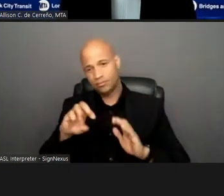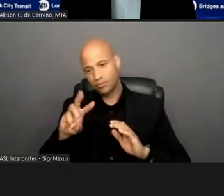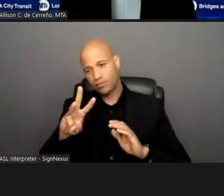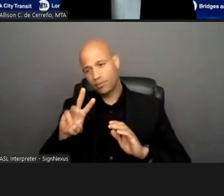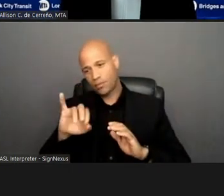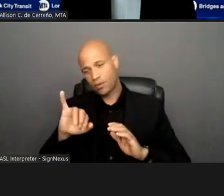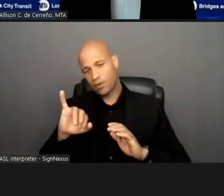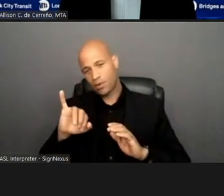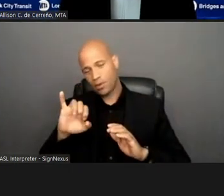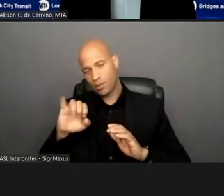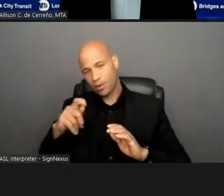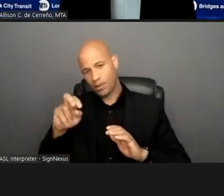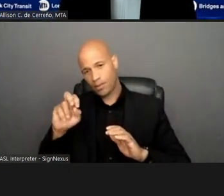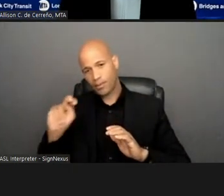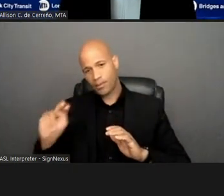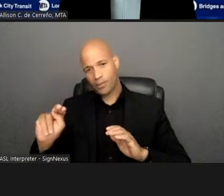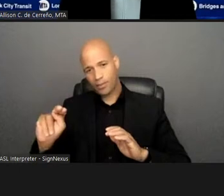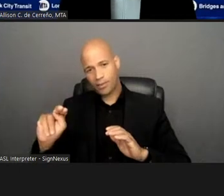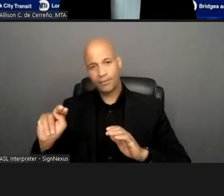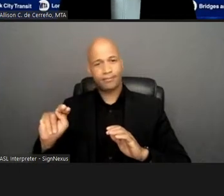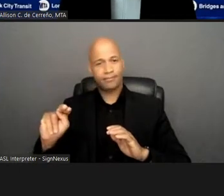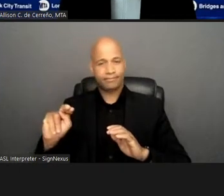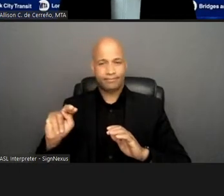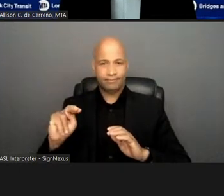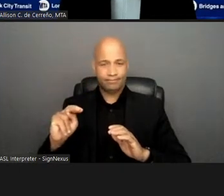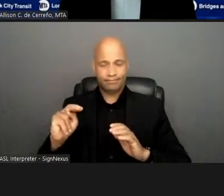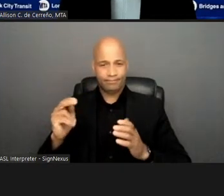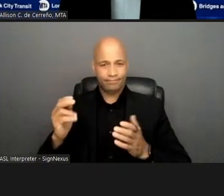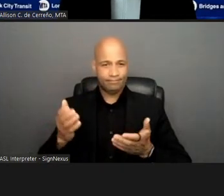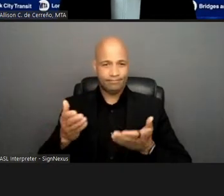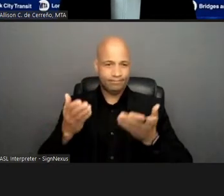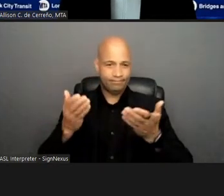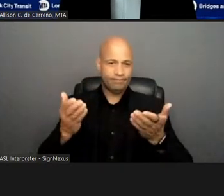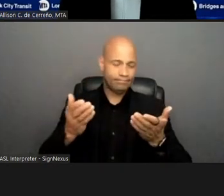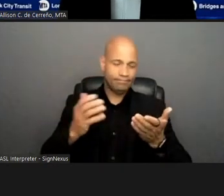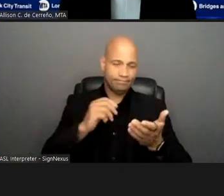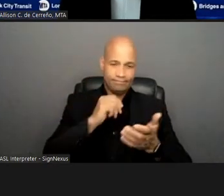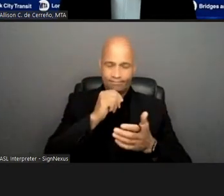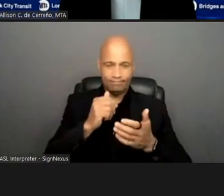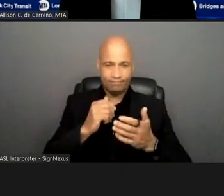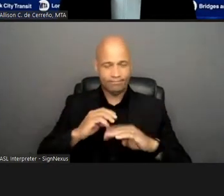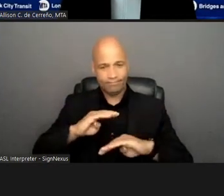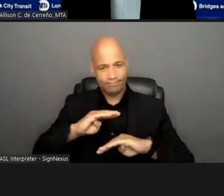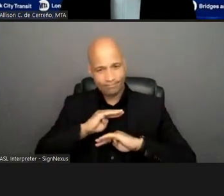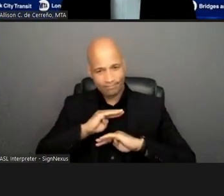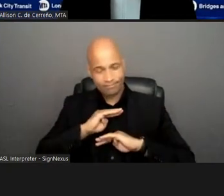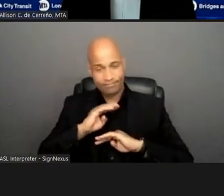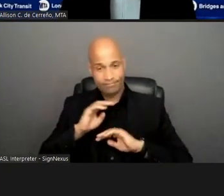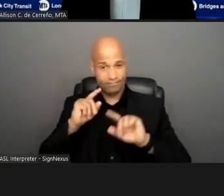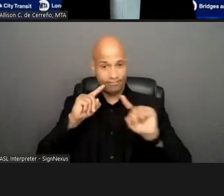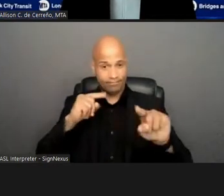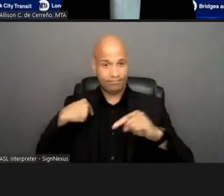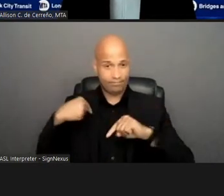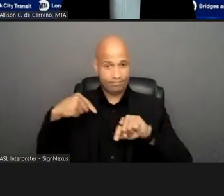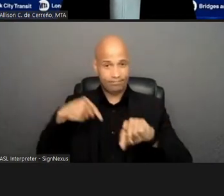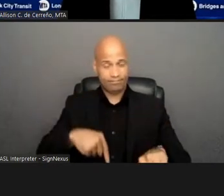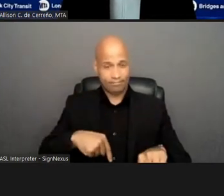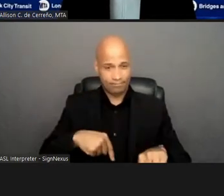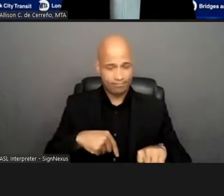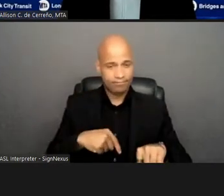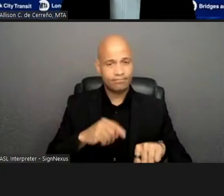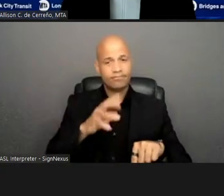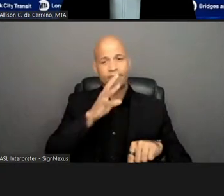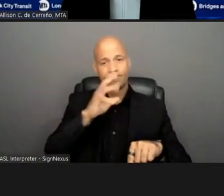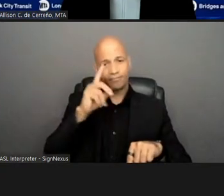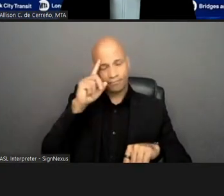impressive is insufficient my purpose attending today's hearings is to speak on behalf of